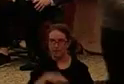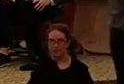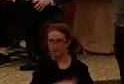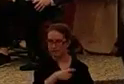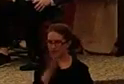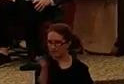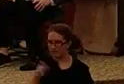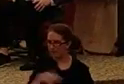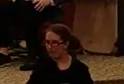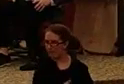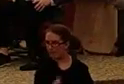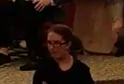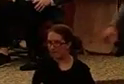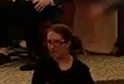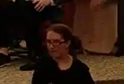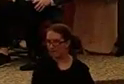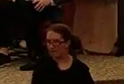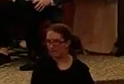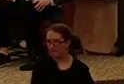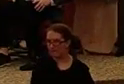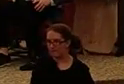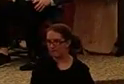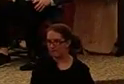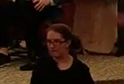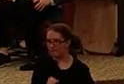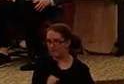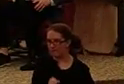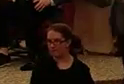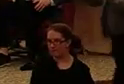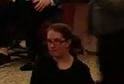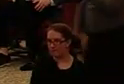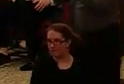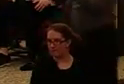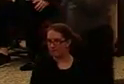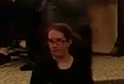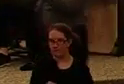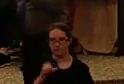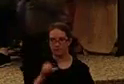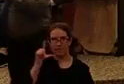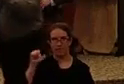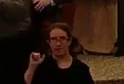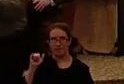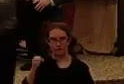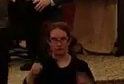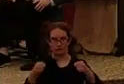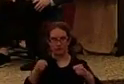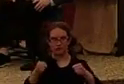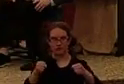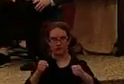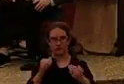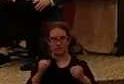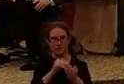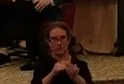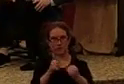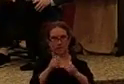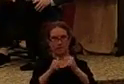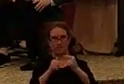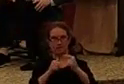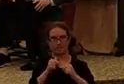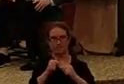around, I'm going. He turns around, and he goes back, and he pulls down that dark alley. And as he pulls between those